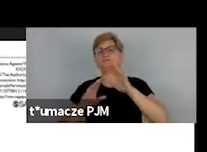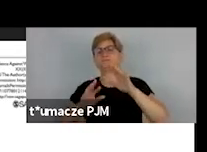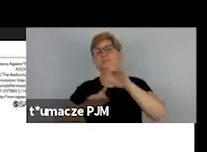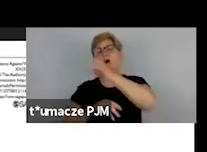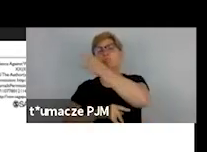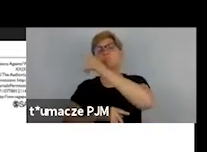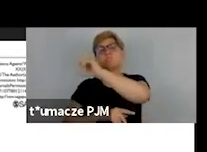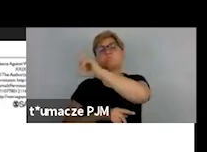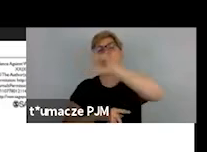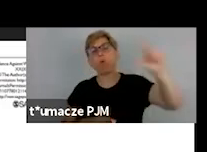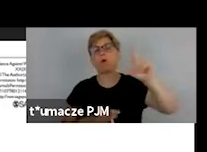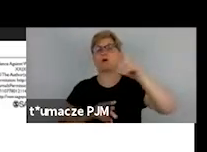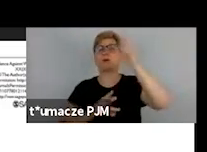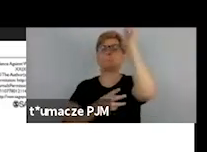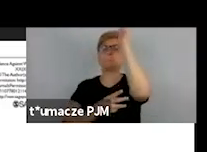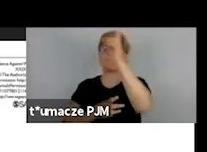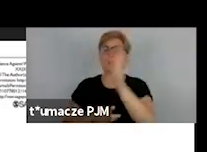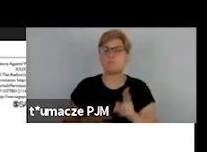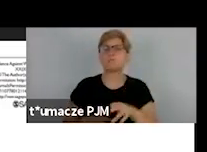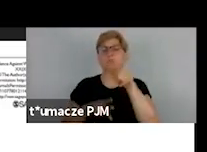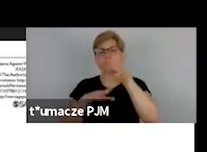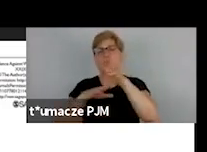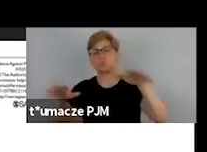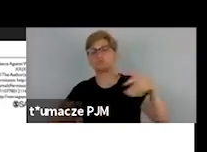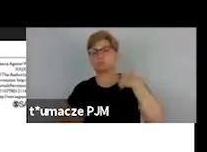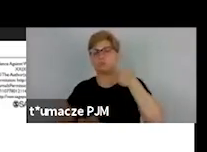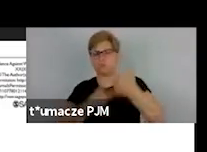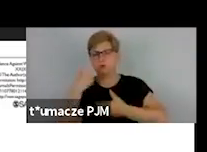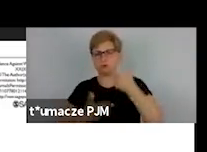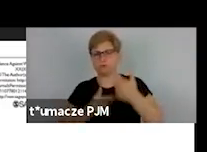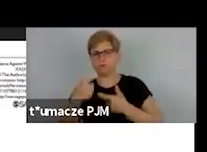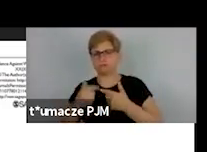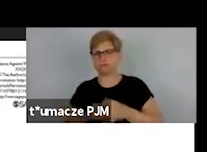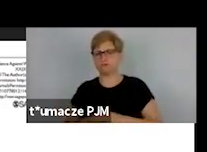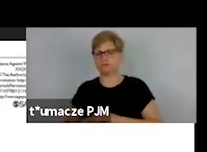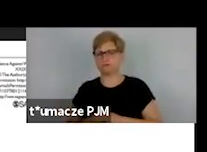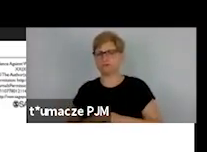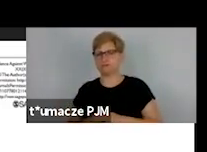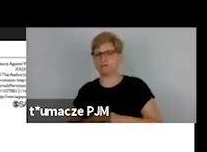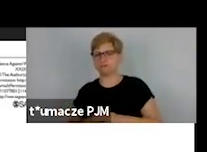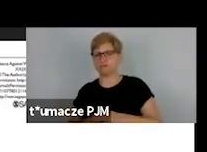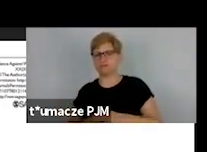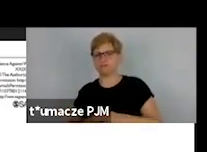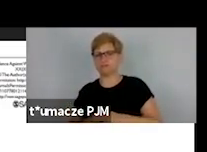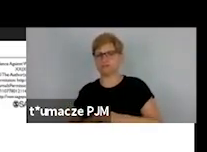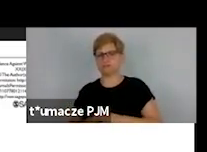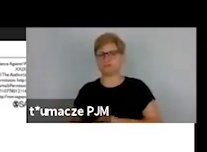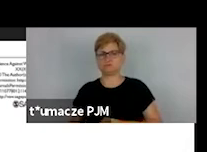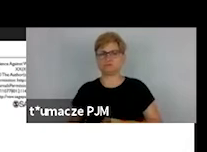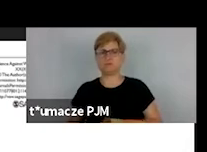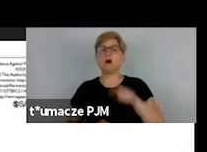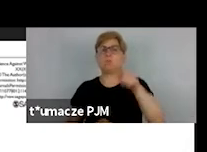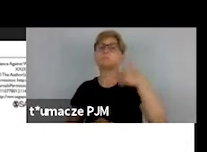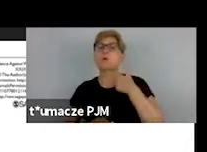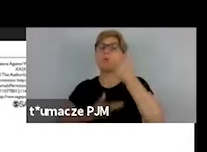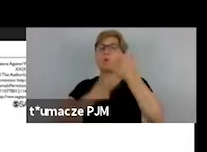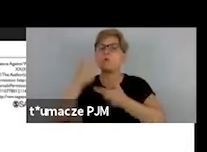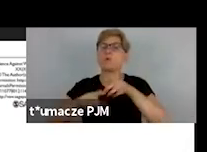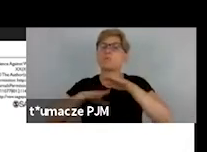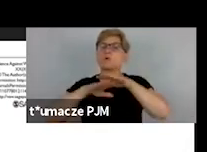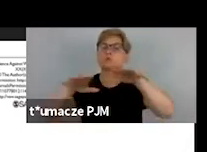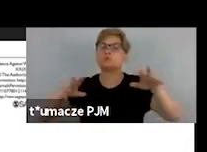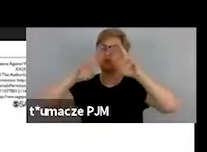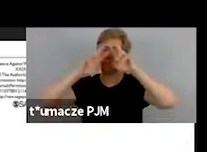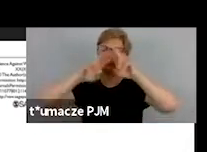And we did lots of evaluations to assess the impact. And I'm glad to say that we were able to show significant